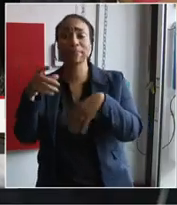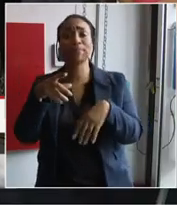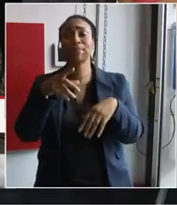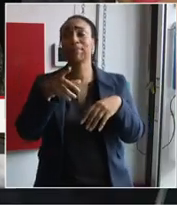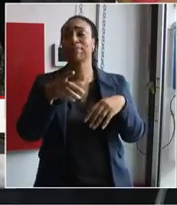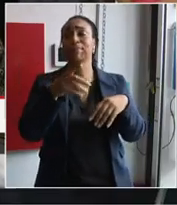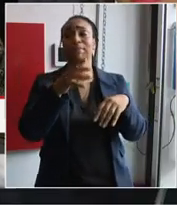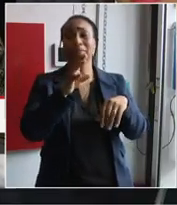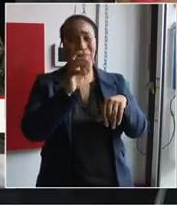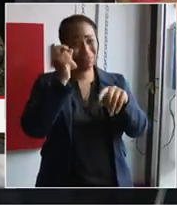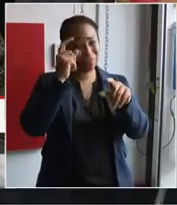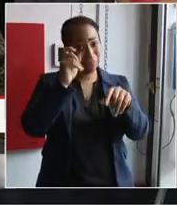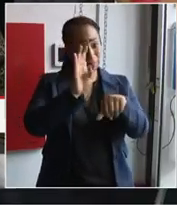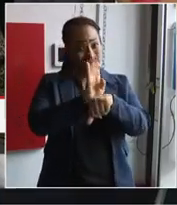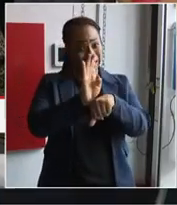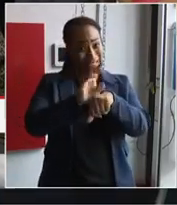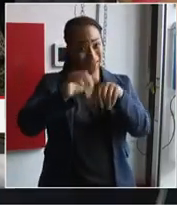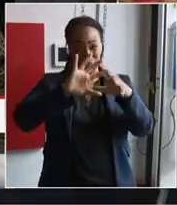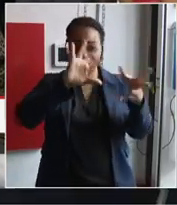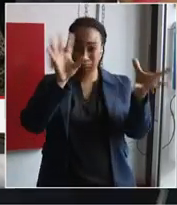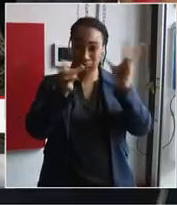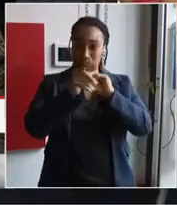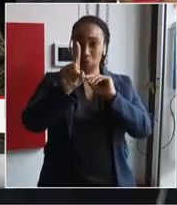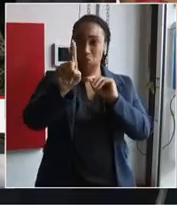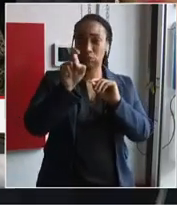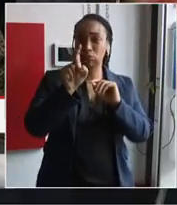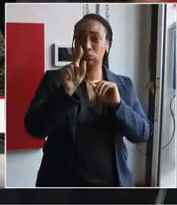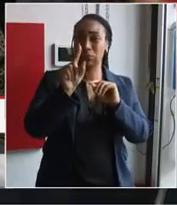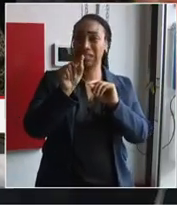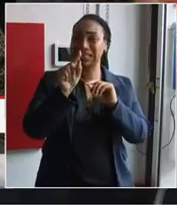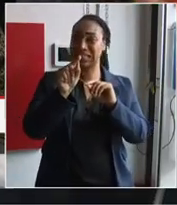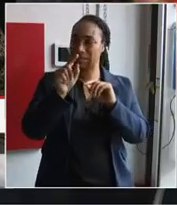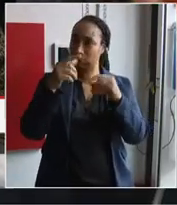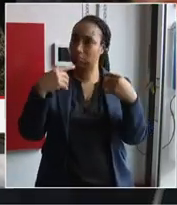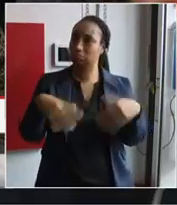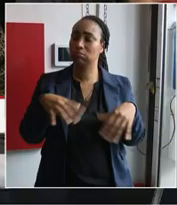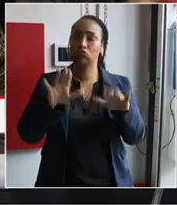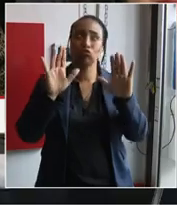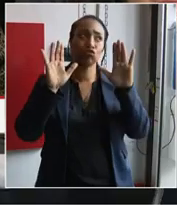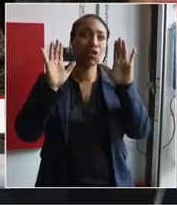historic Anacostia, which is remarkable.